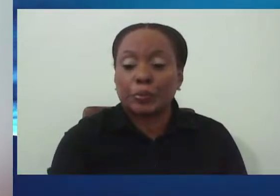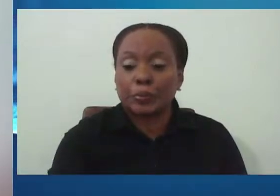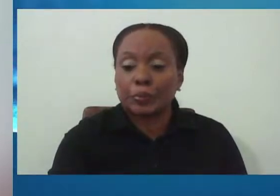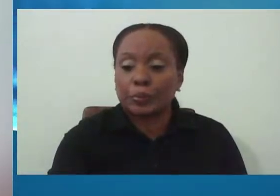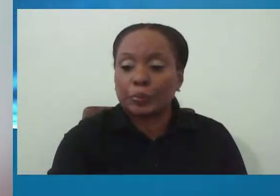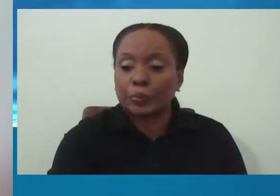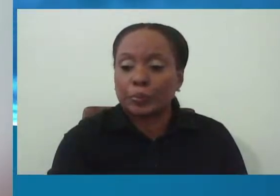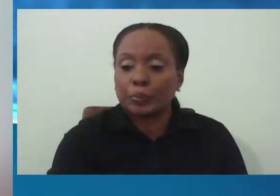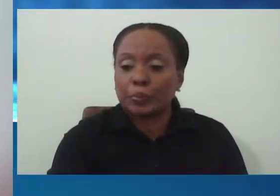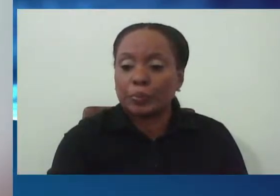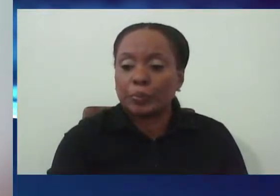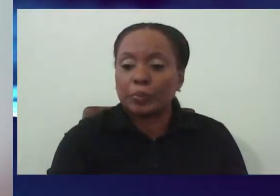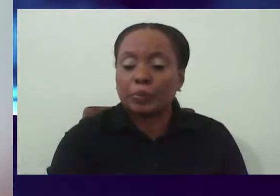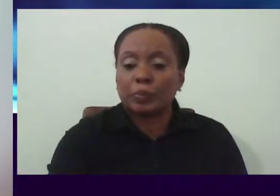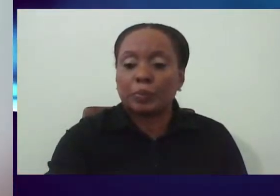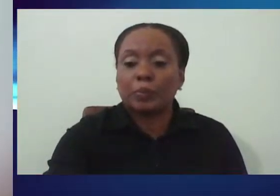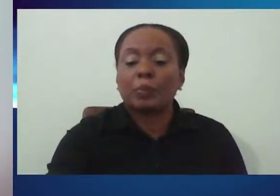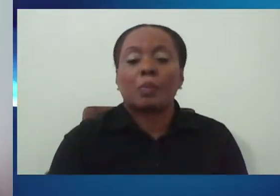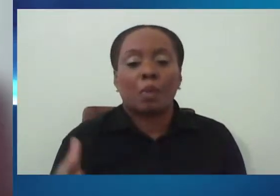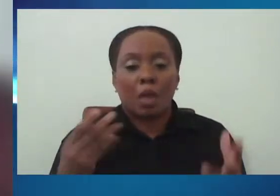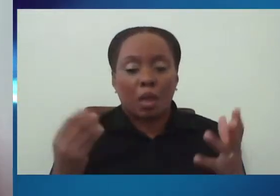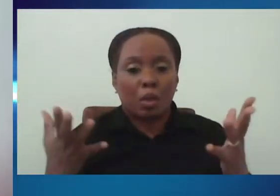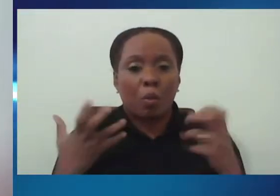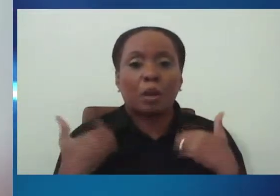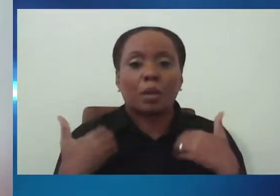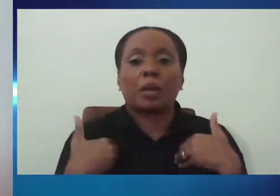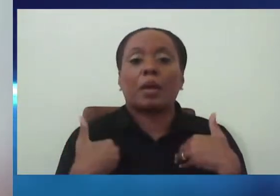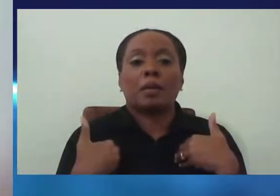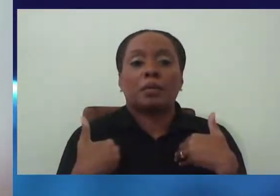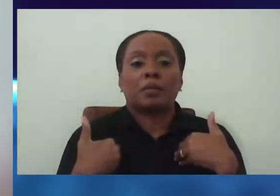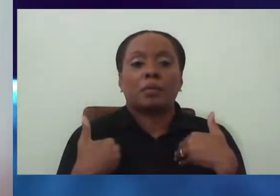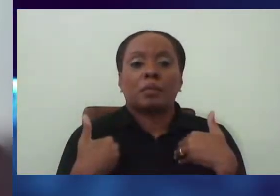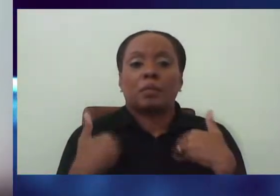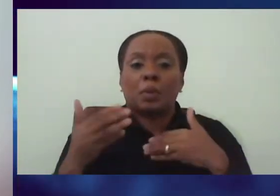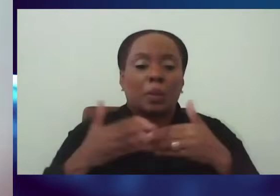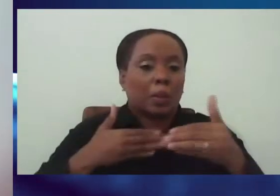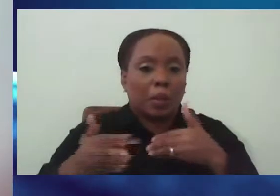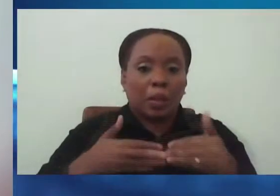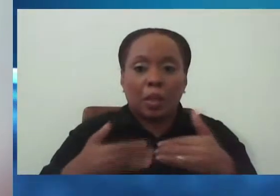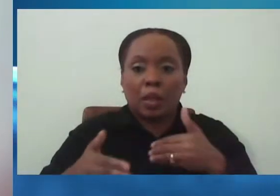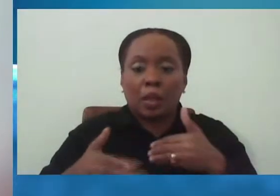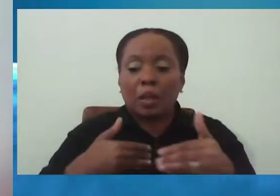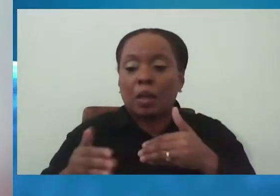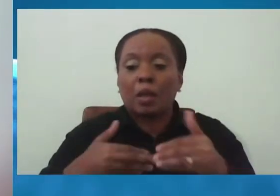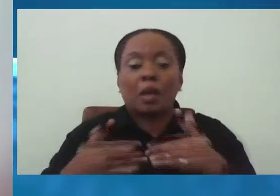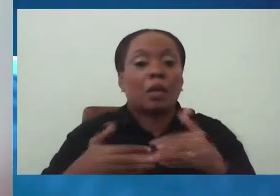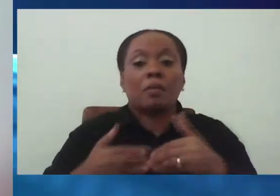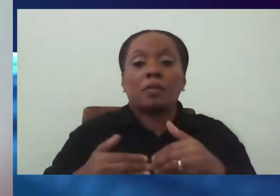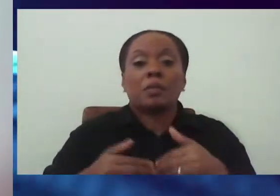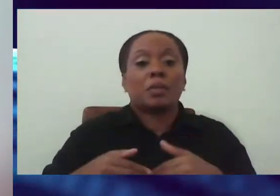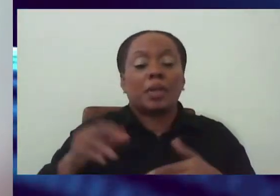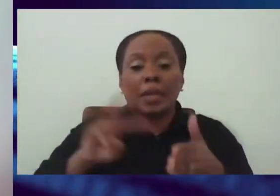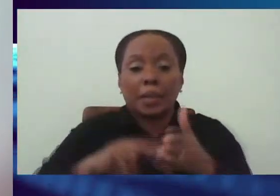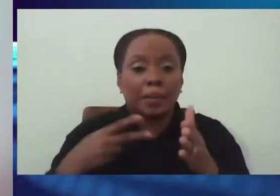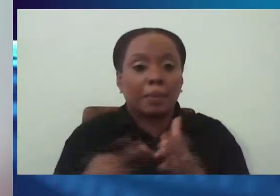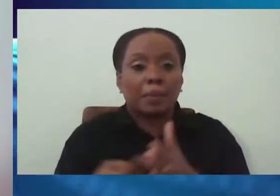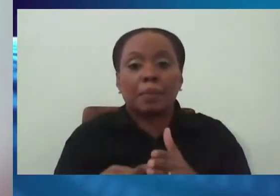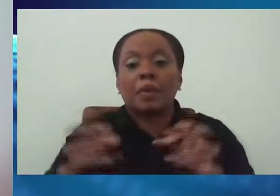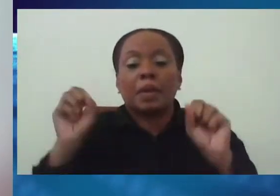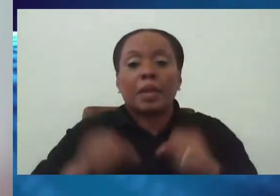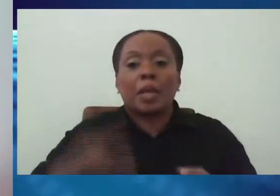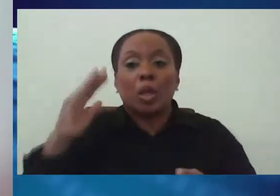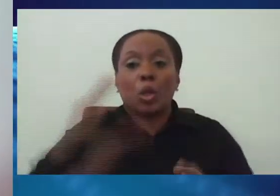someone can have in place, with whatever is the ideal that they can attain, that will help them to lower their